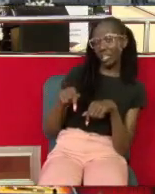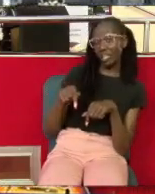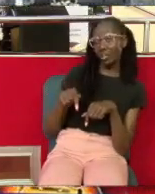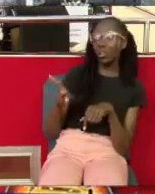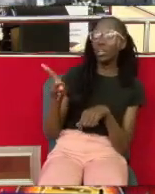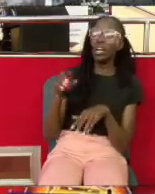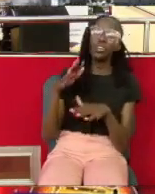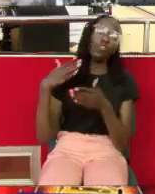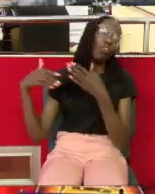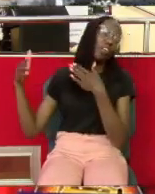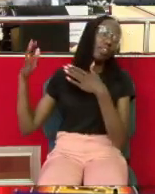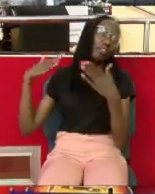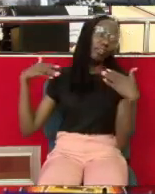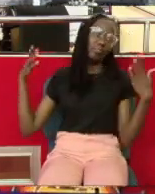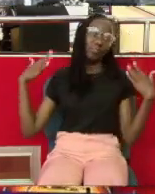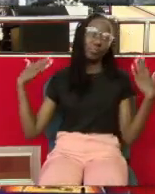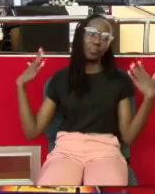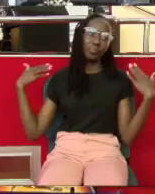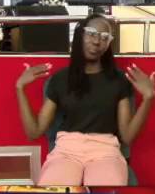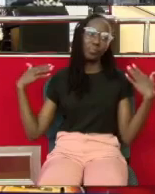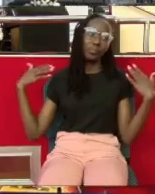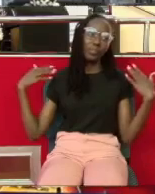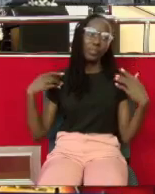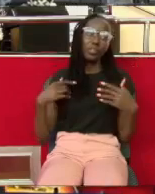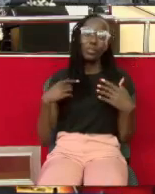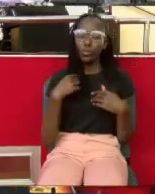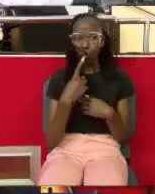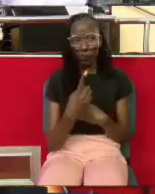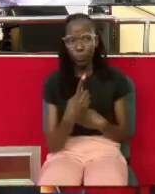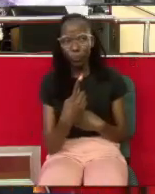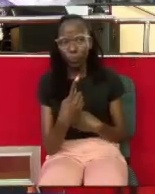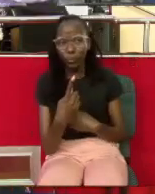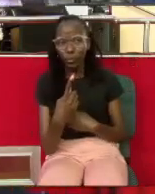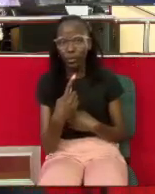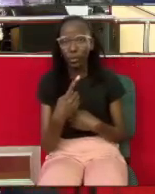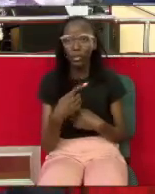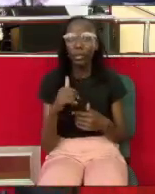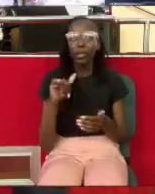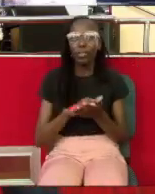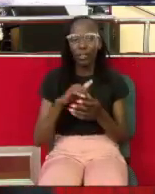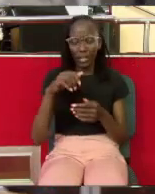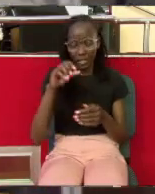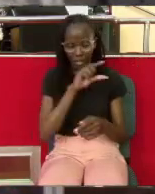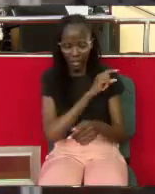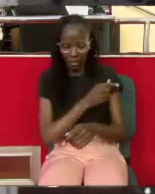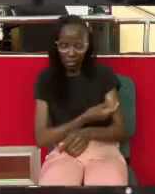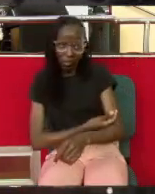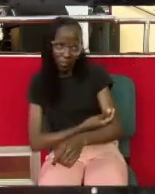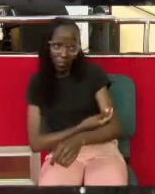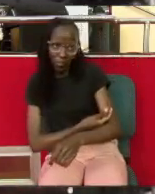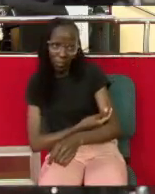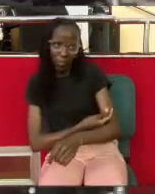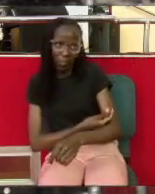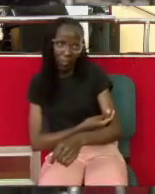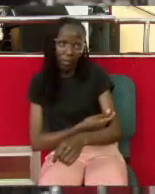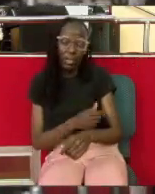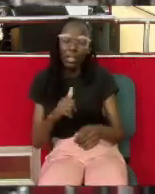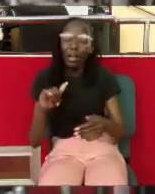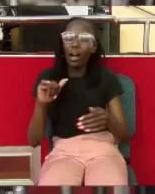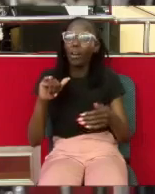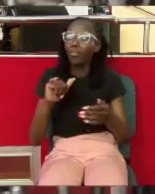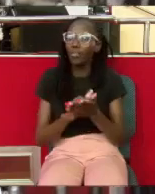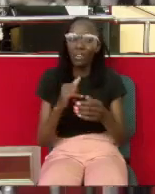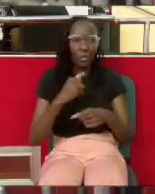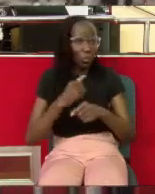and forever. Na kila, na wakati wote. And therefore, for the reason of that grace, kwa hivyo neema ile, that worked in David's life,